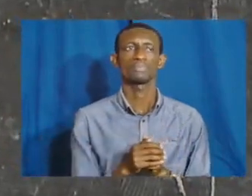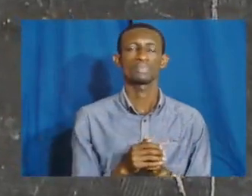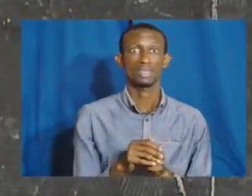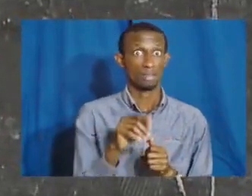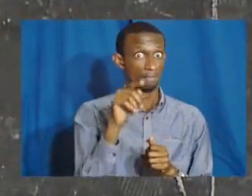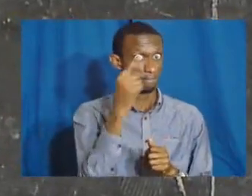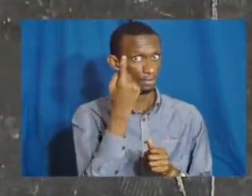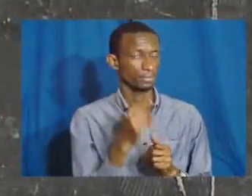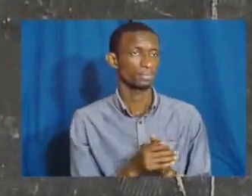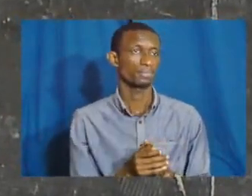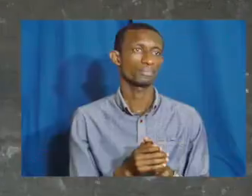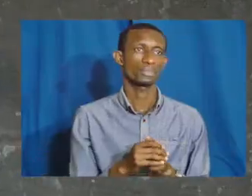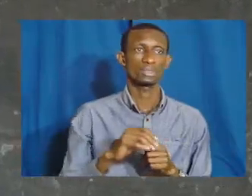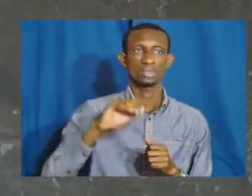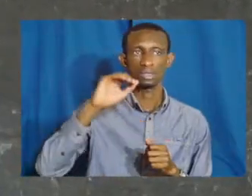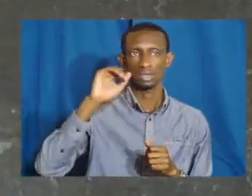alcohols,